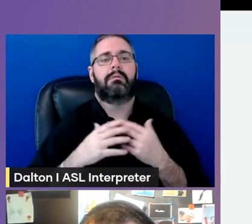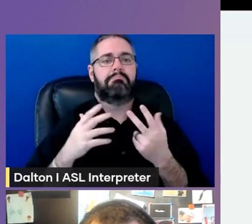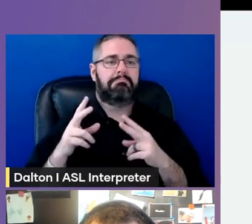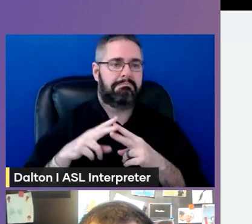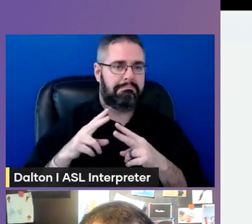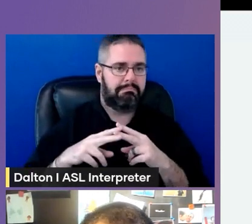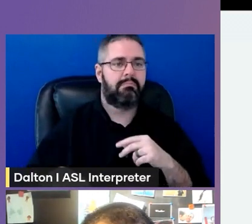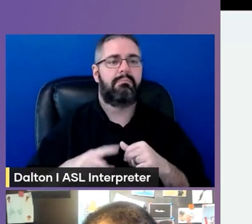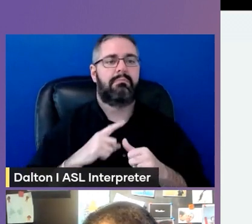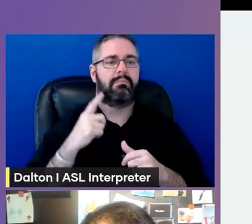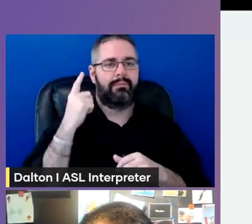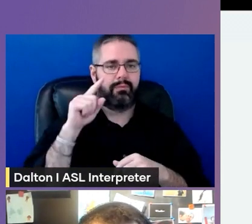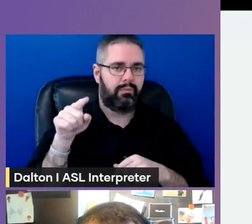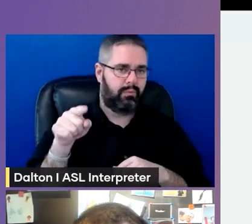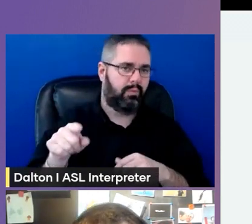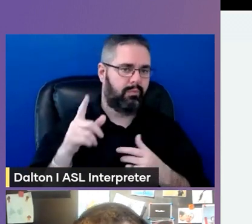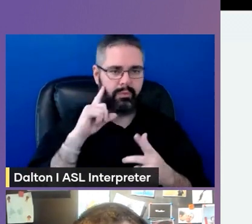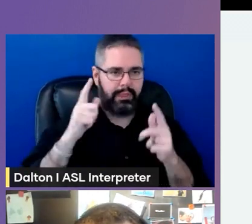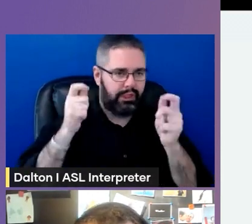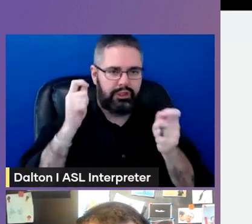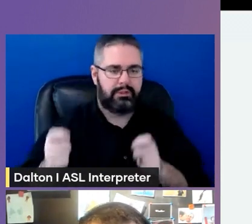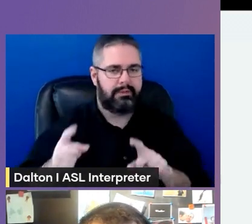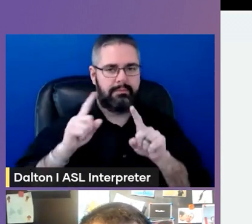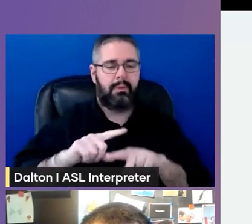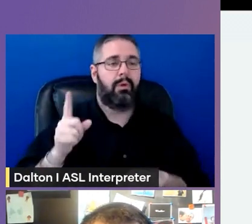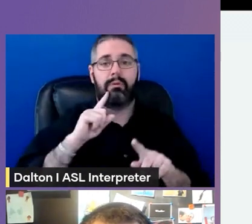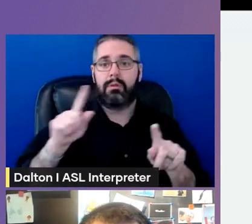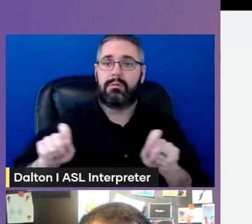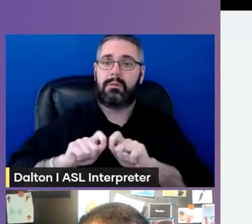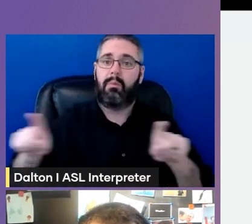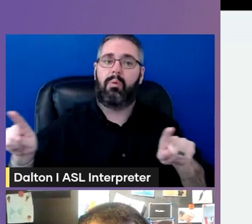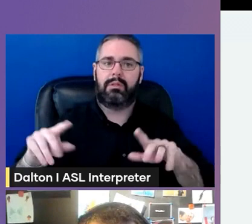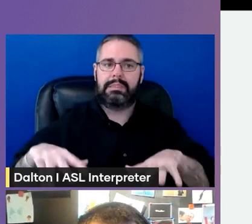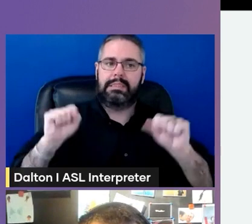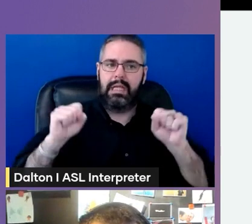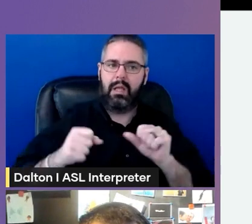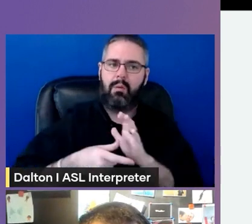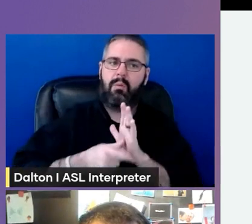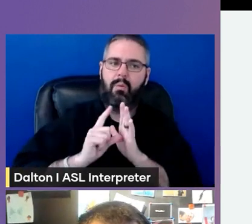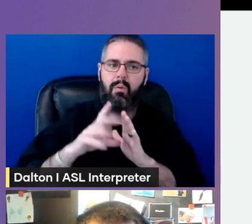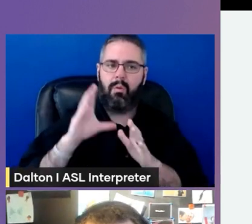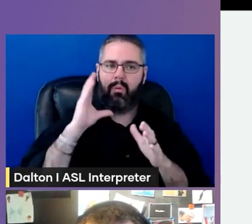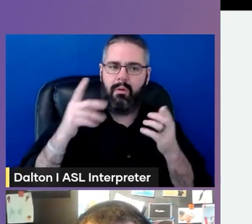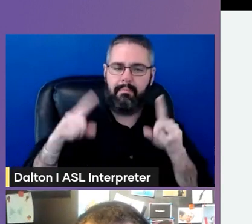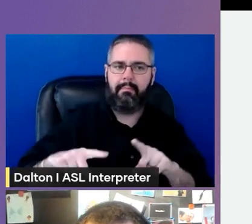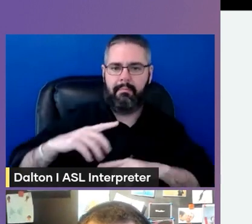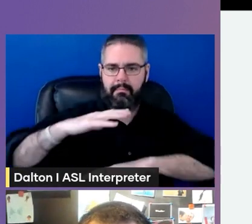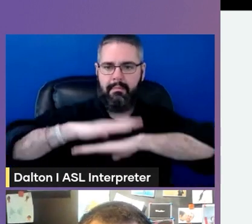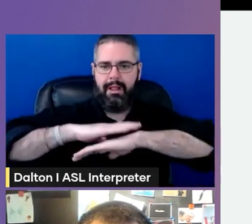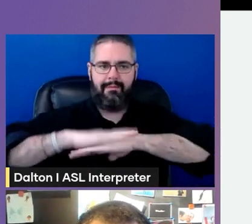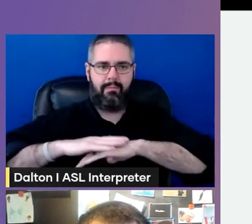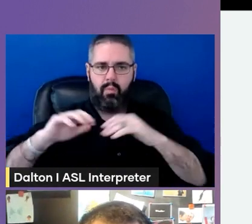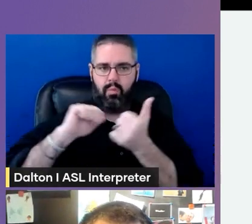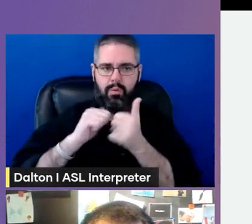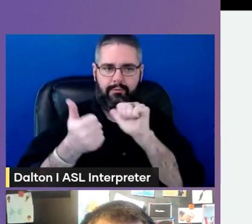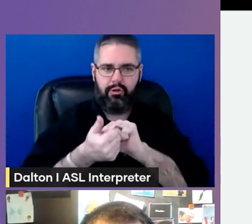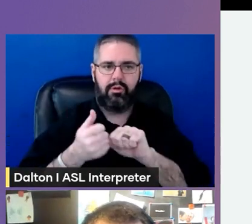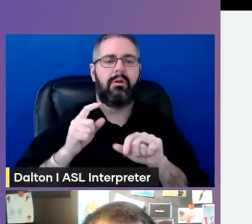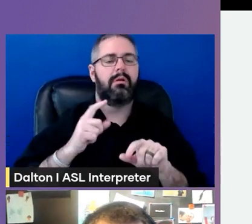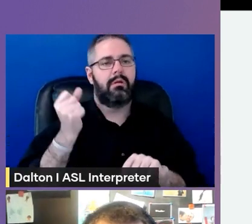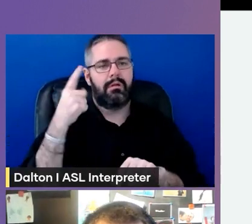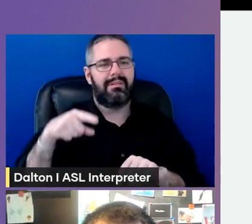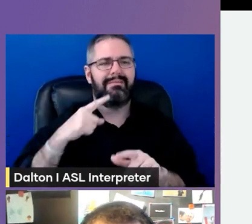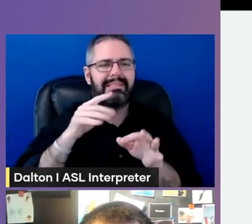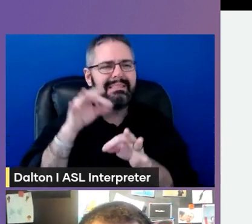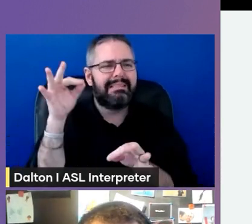And for you, it will change. So if you deploy, it will take a while for the platform to converge, but this is the simple